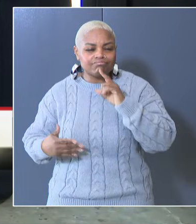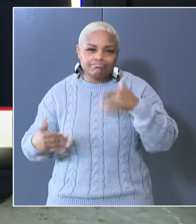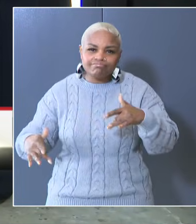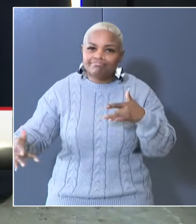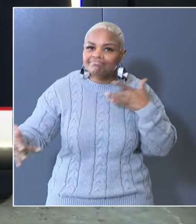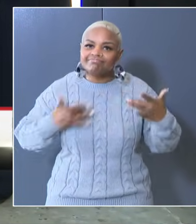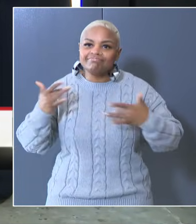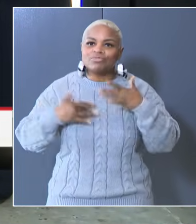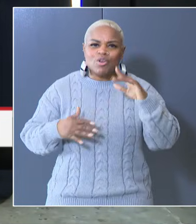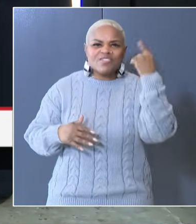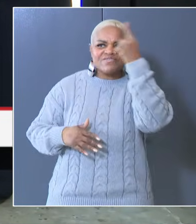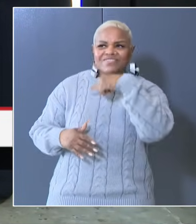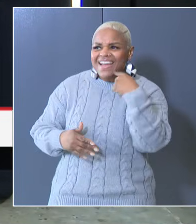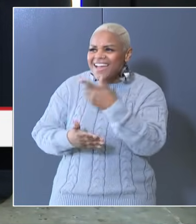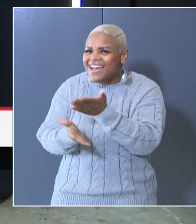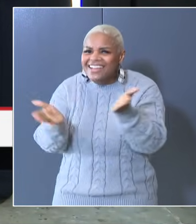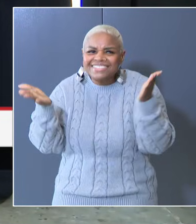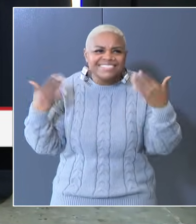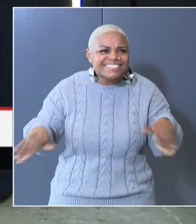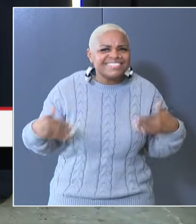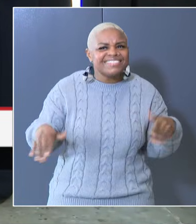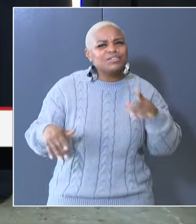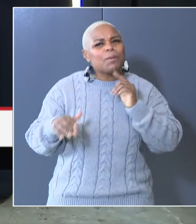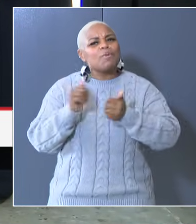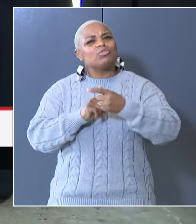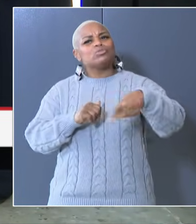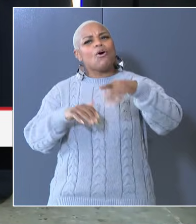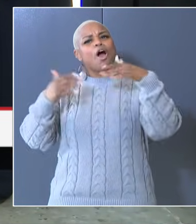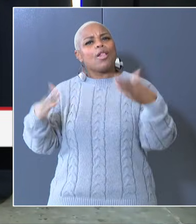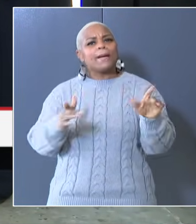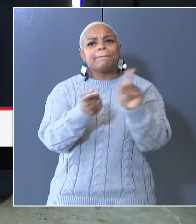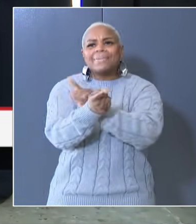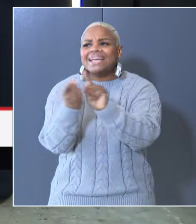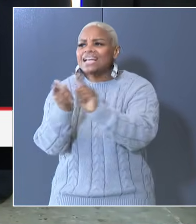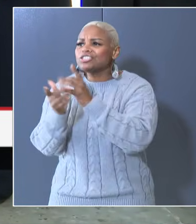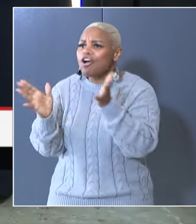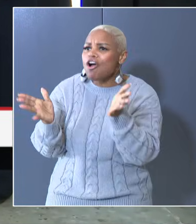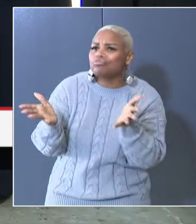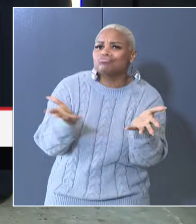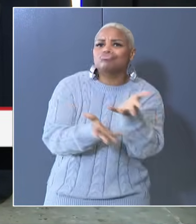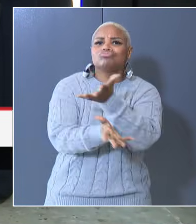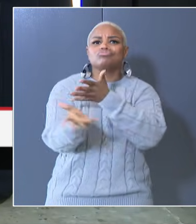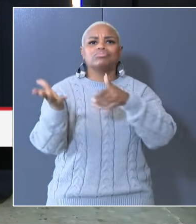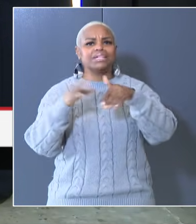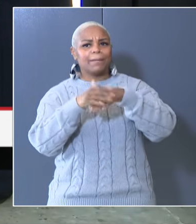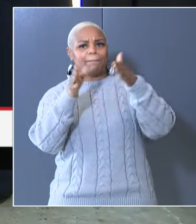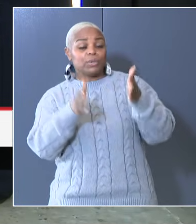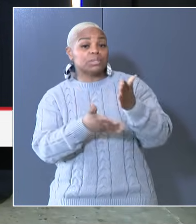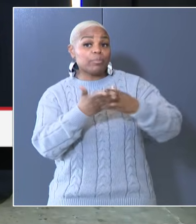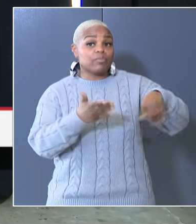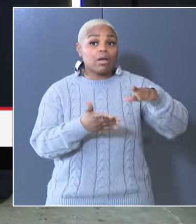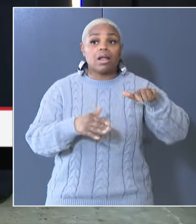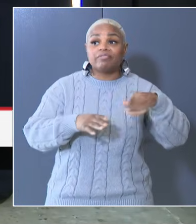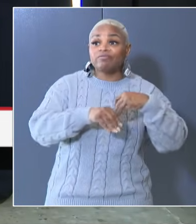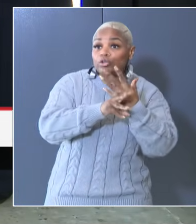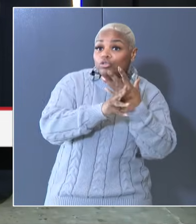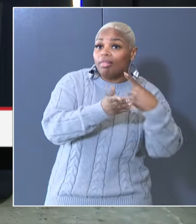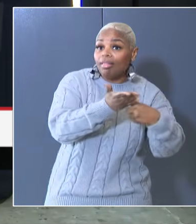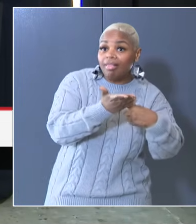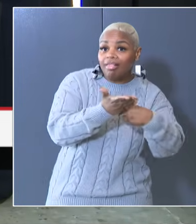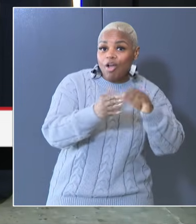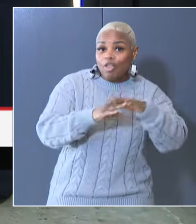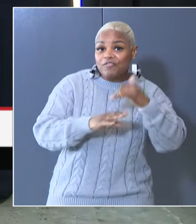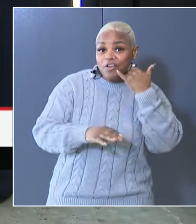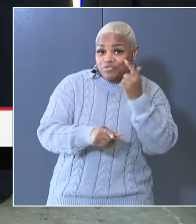of you I've gotten to see or talk to in person. Some of you only electronically. That's the world we live in now. But I am